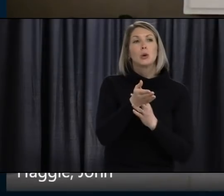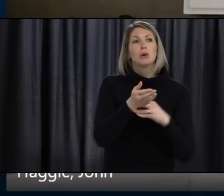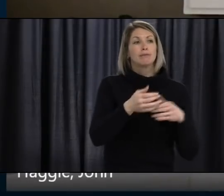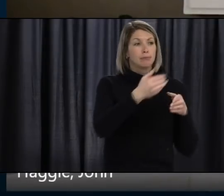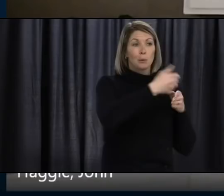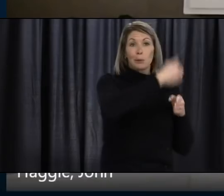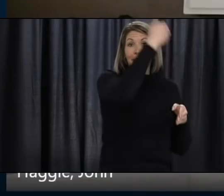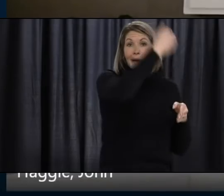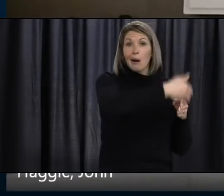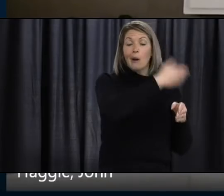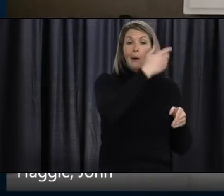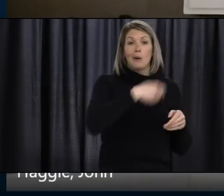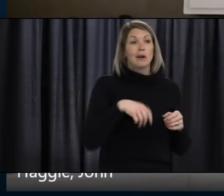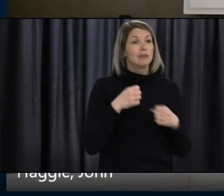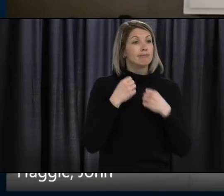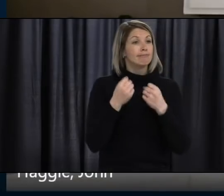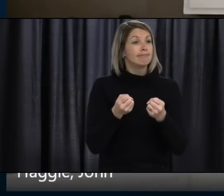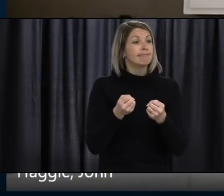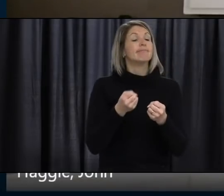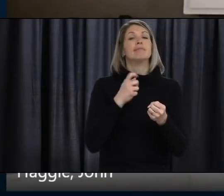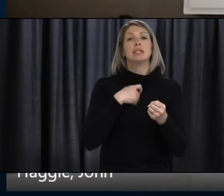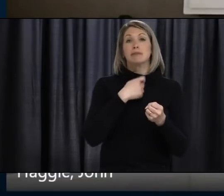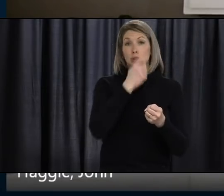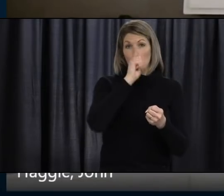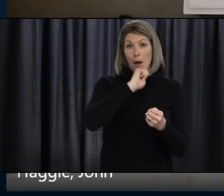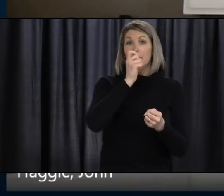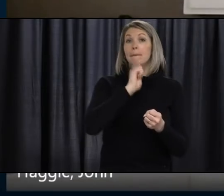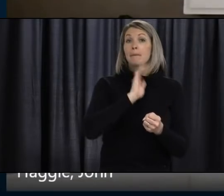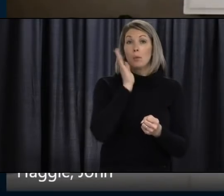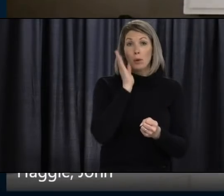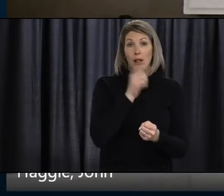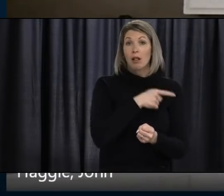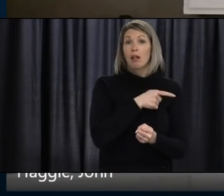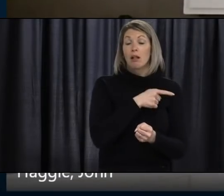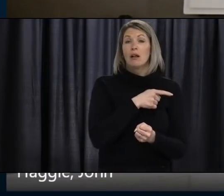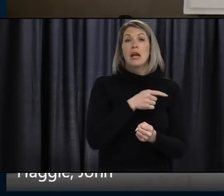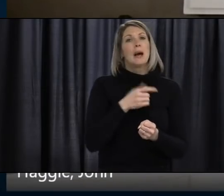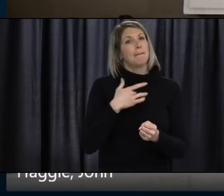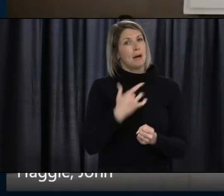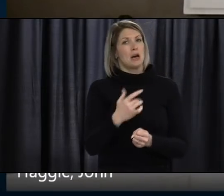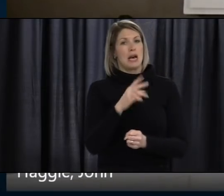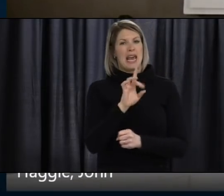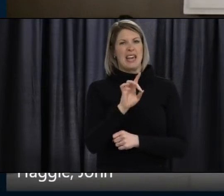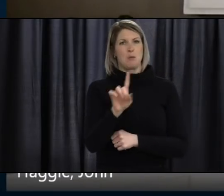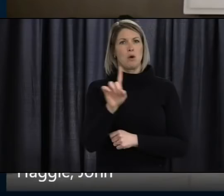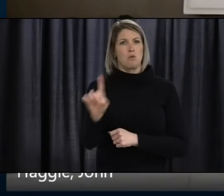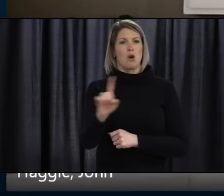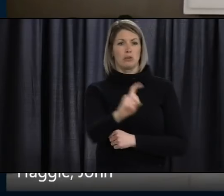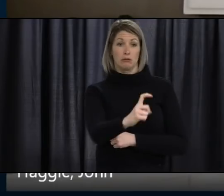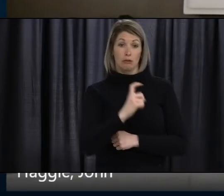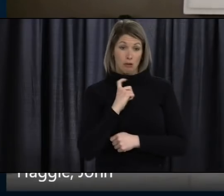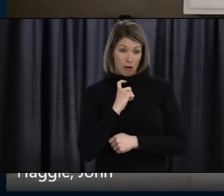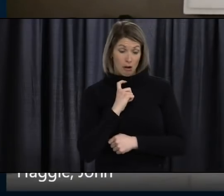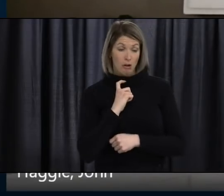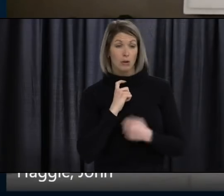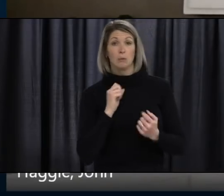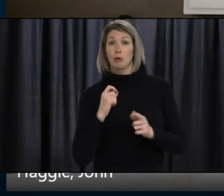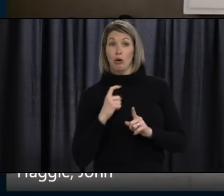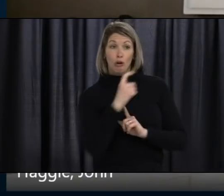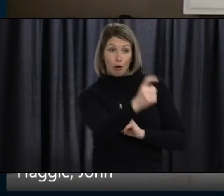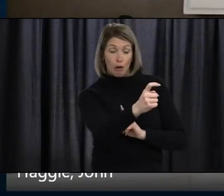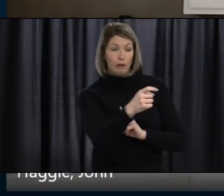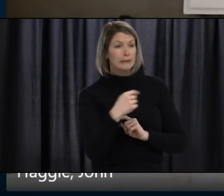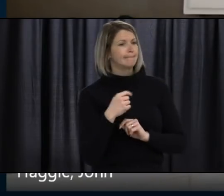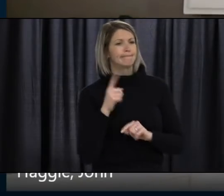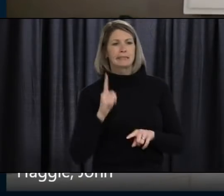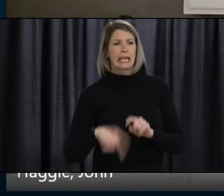transport, 811 will ask you about transport. And if you don't have your own, then alternatives can be suggested